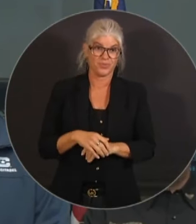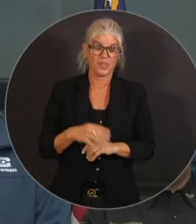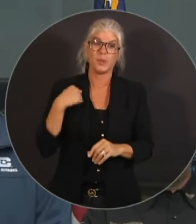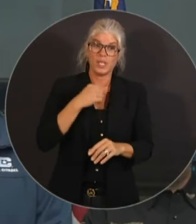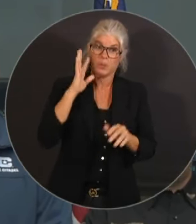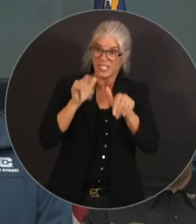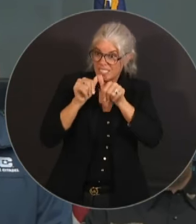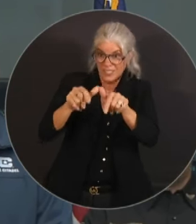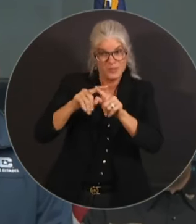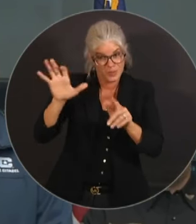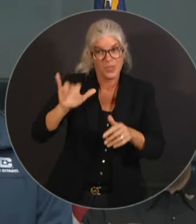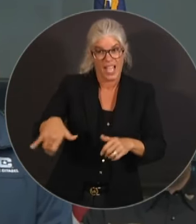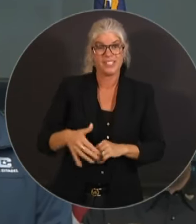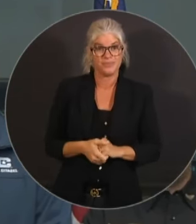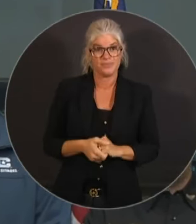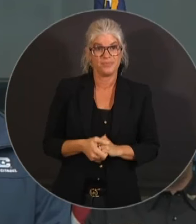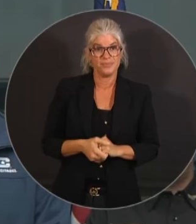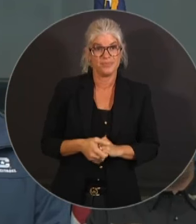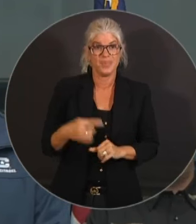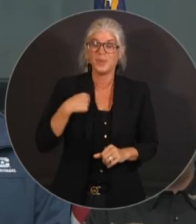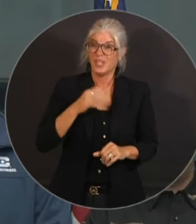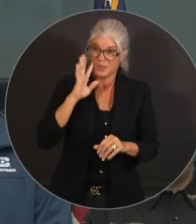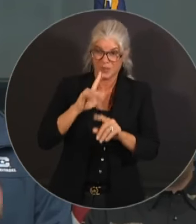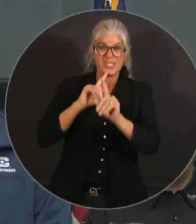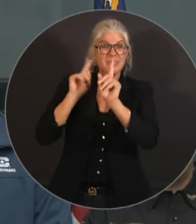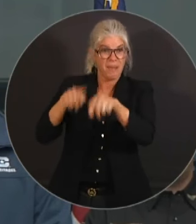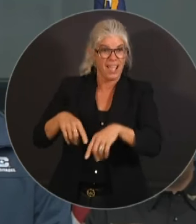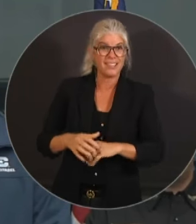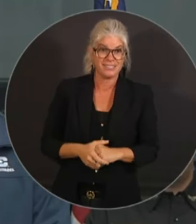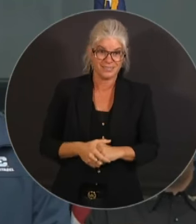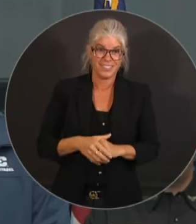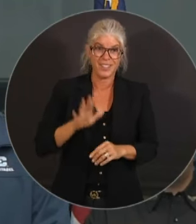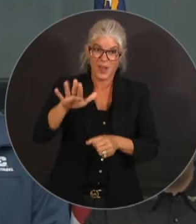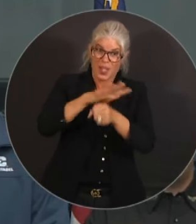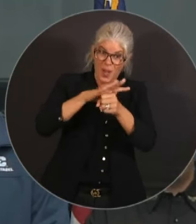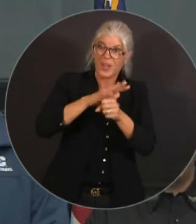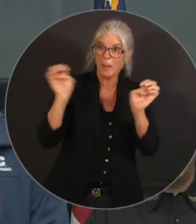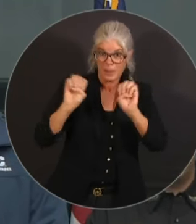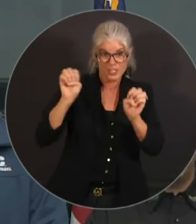do that. We will respond. Your local emergency